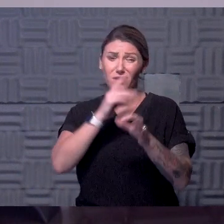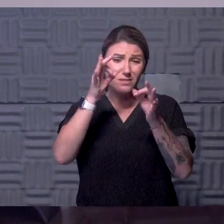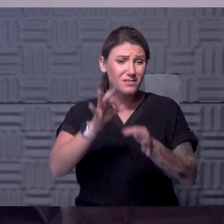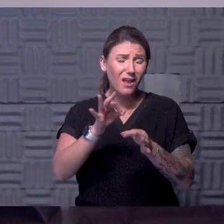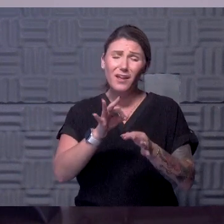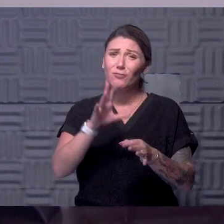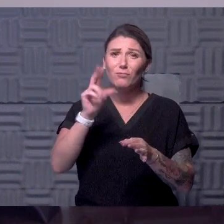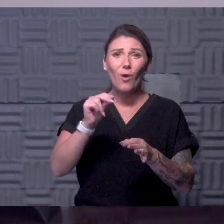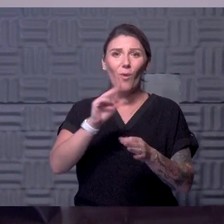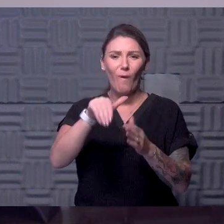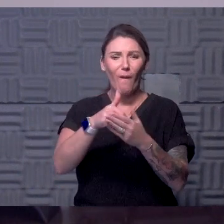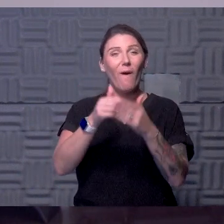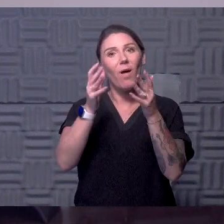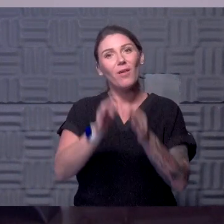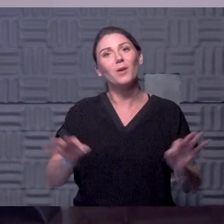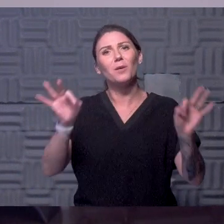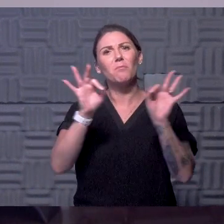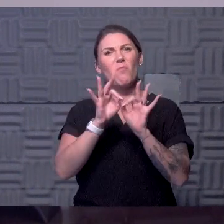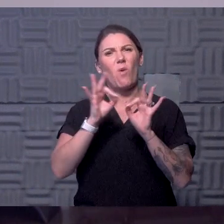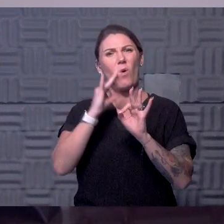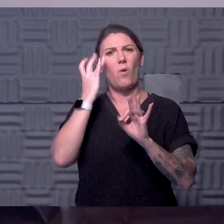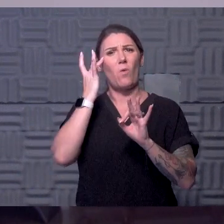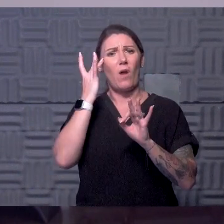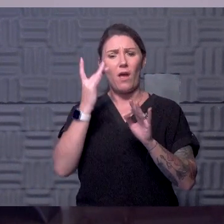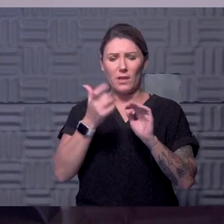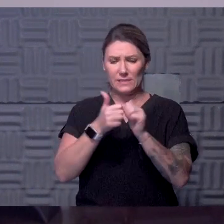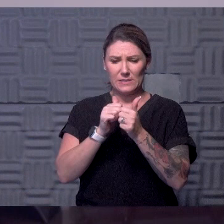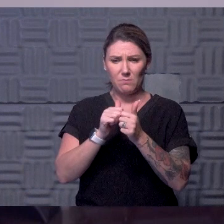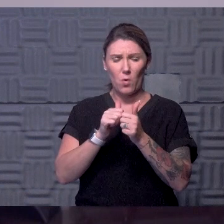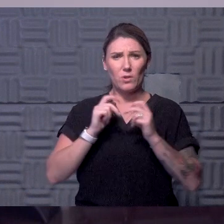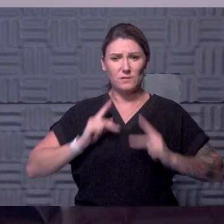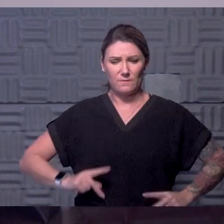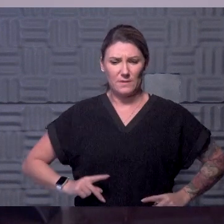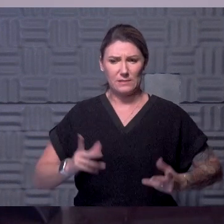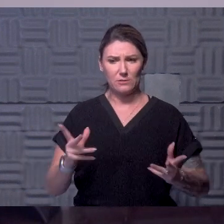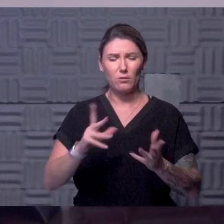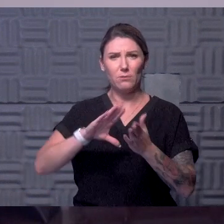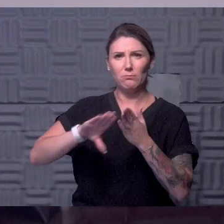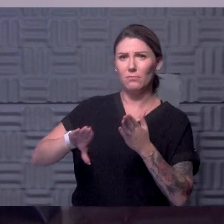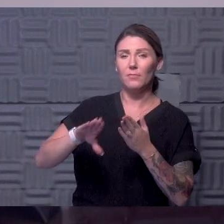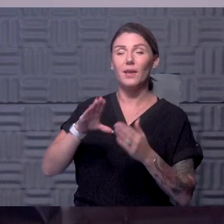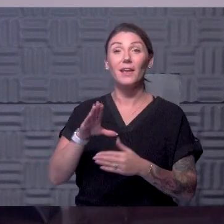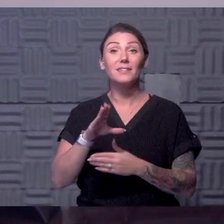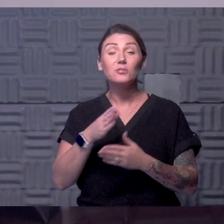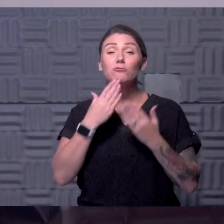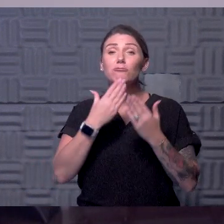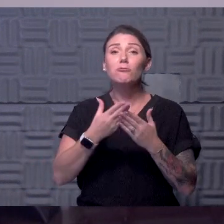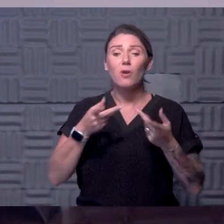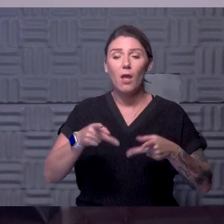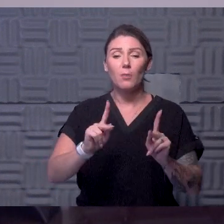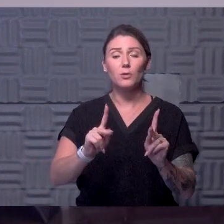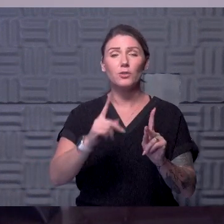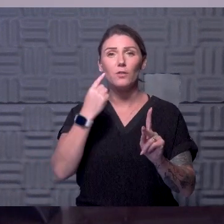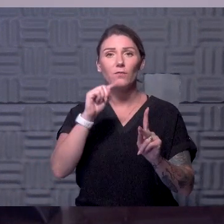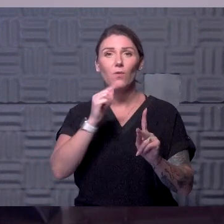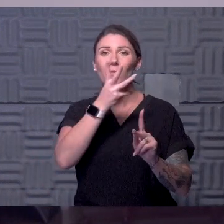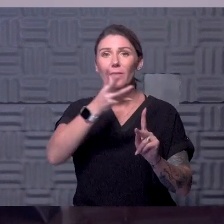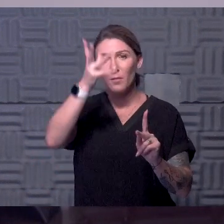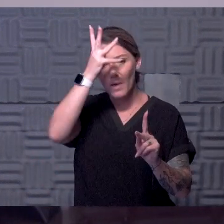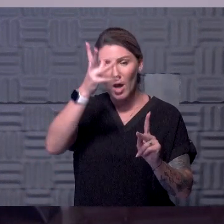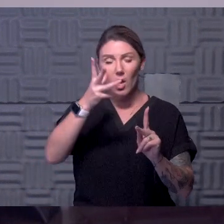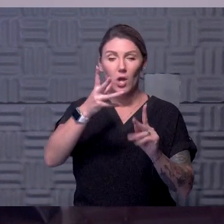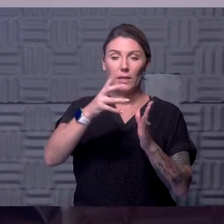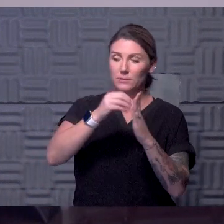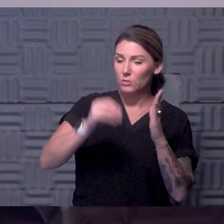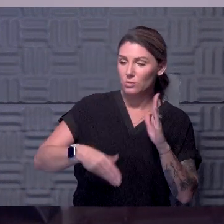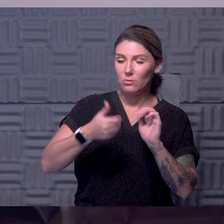important. Why should the sports physical go away? And it gives the opportunity for the physician and the parent and the student athlete to talk about the issues we